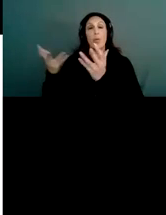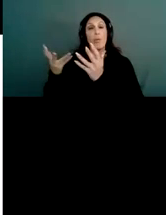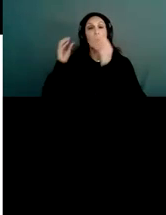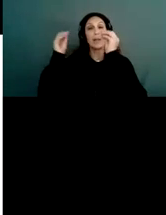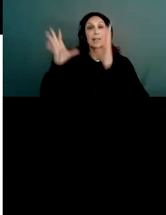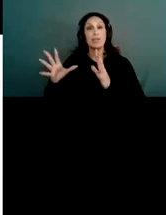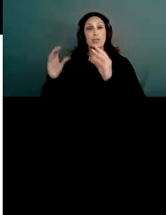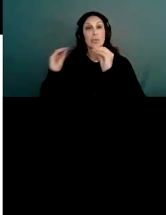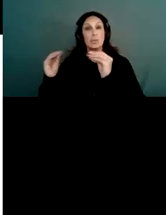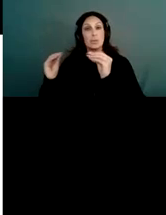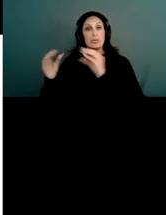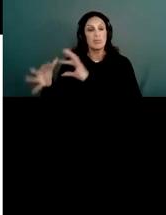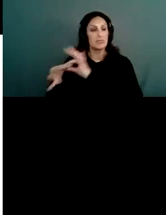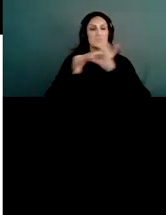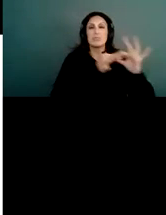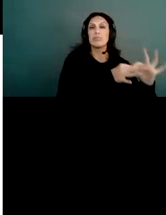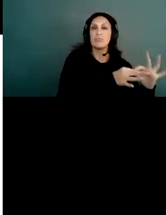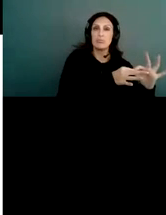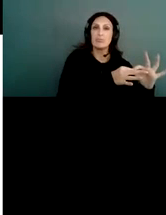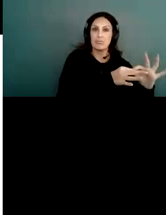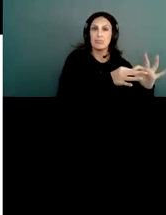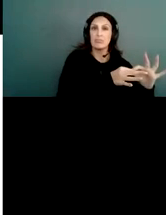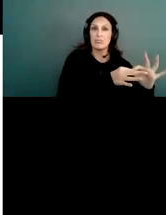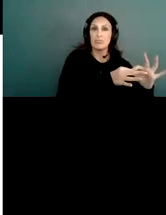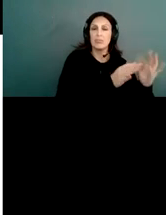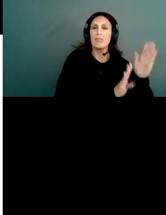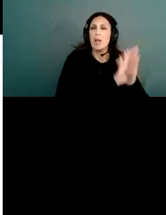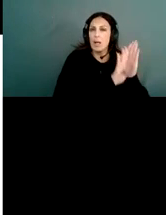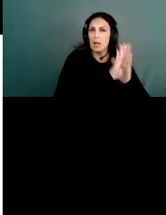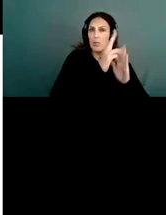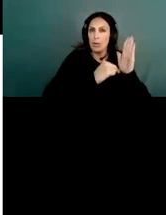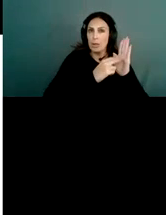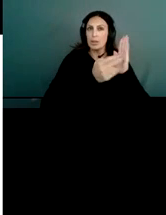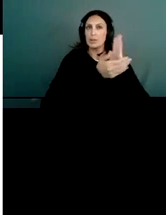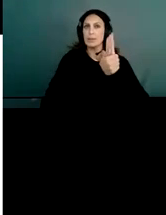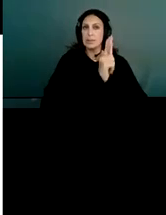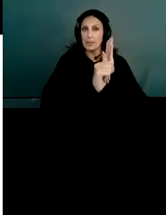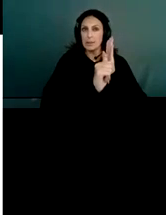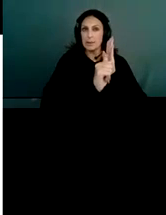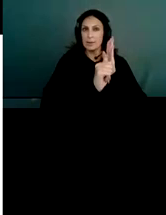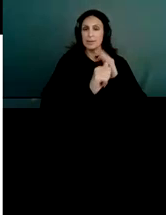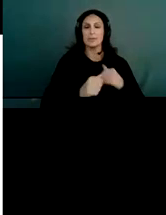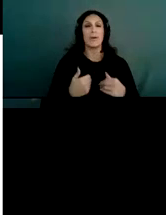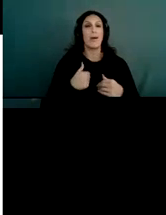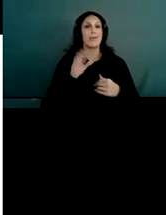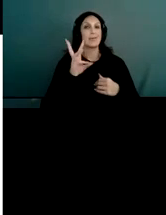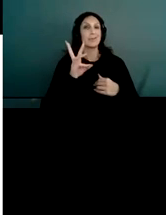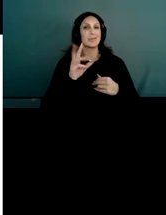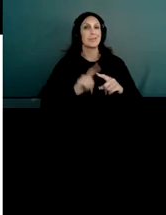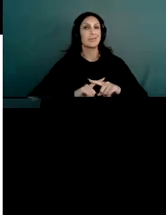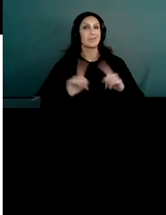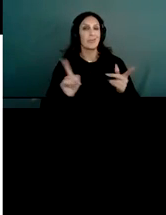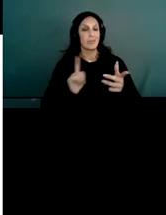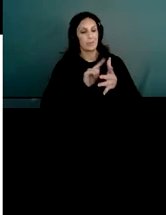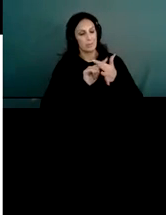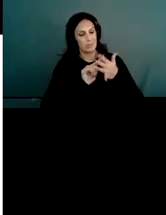distance learning. It focuses on developing their reading skills in 6 different areas. They may engage